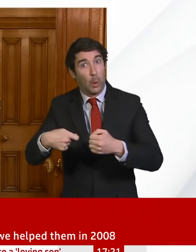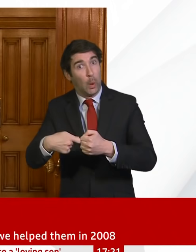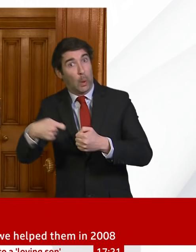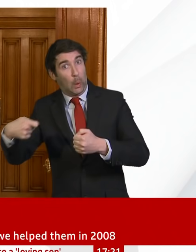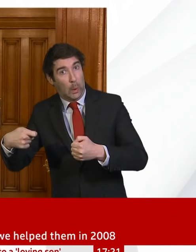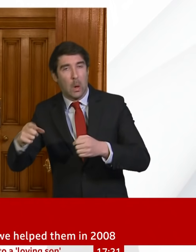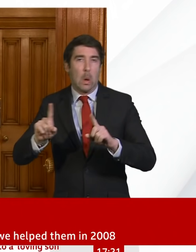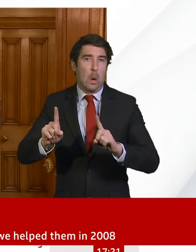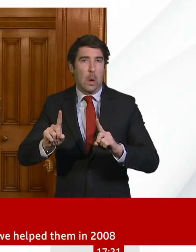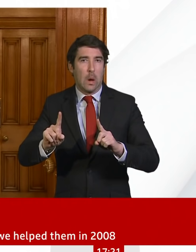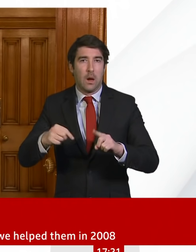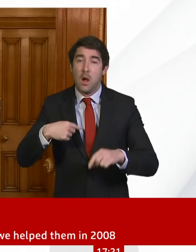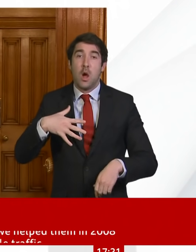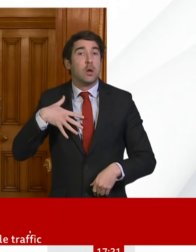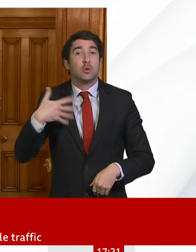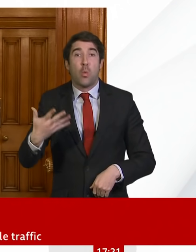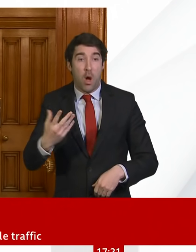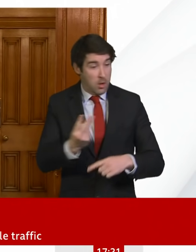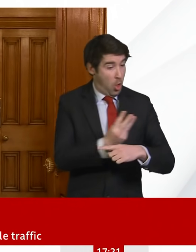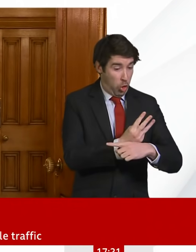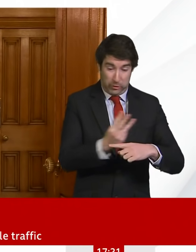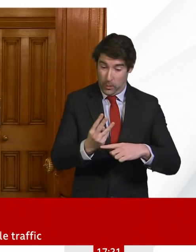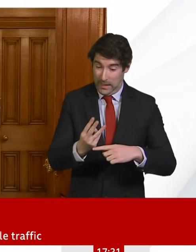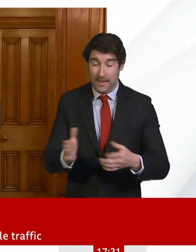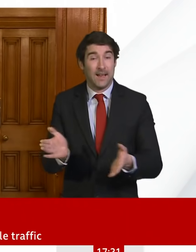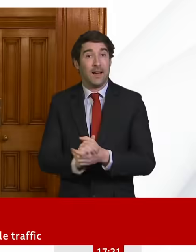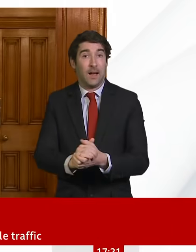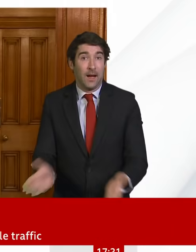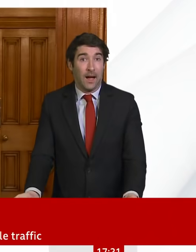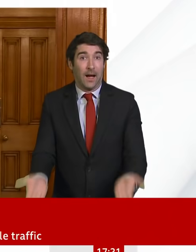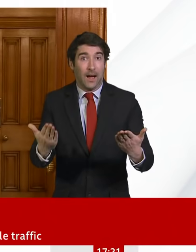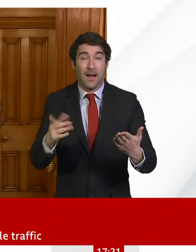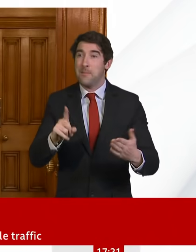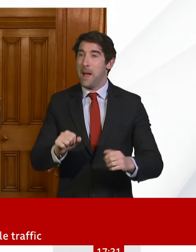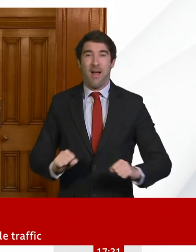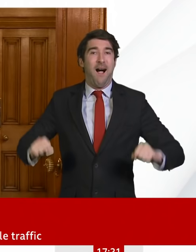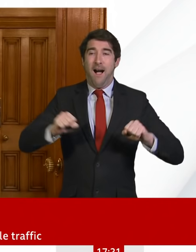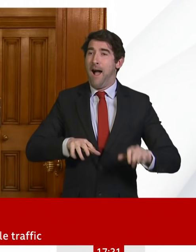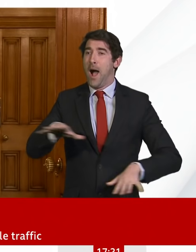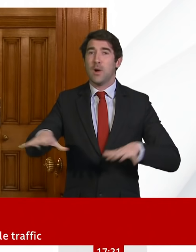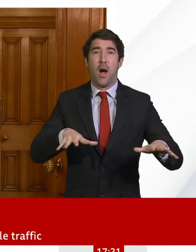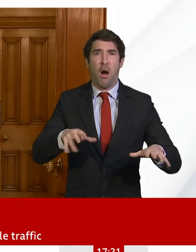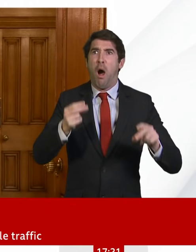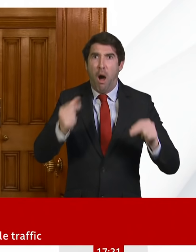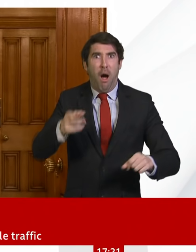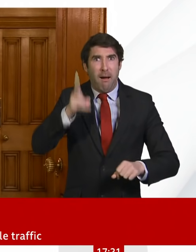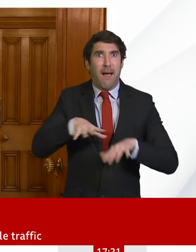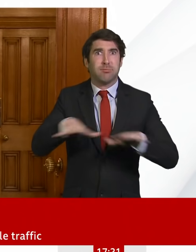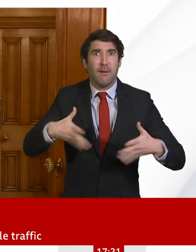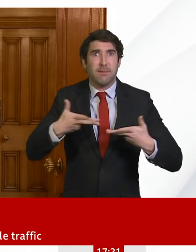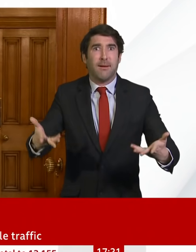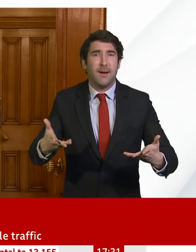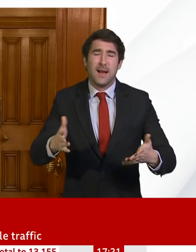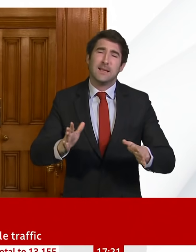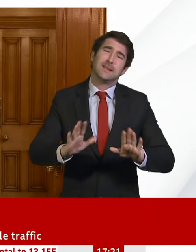quickly, there is a possibility that that effort that people have made, that massive effort people have made across the country, is wasted, and we could